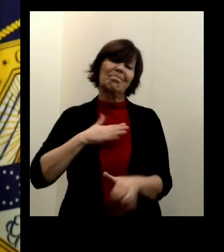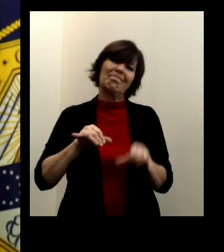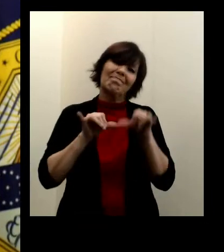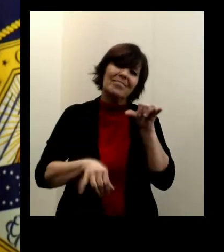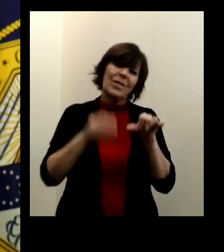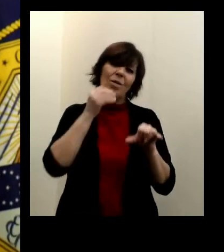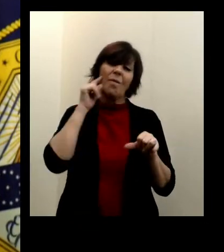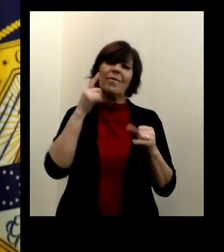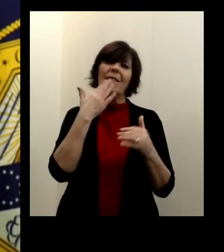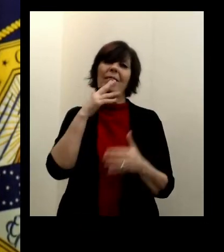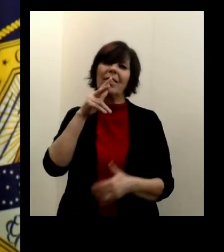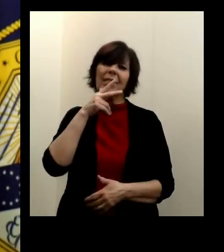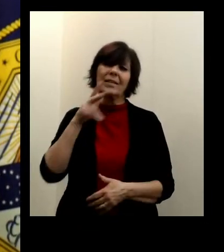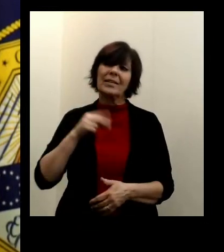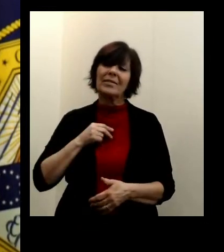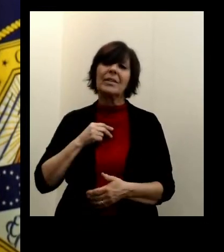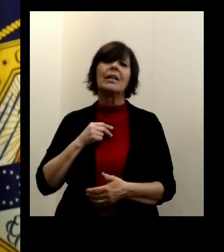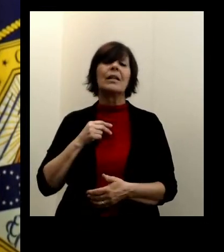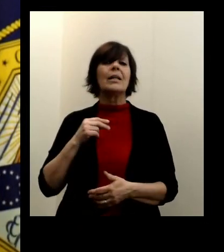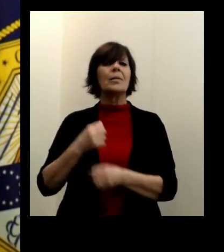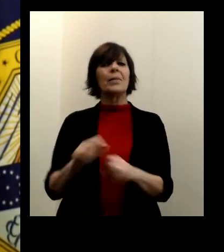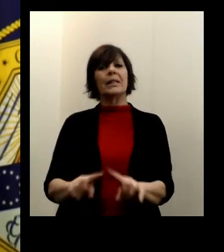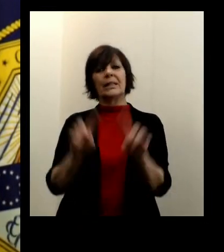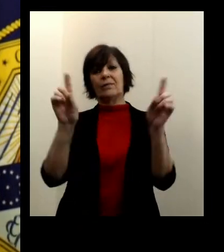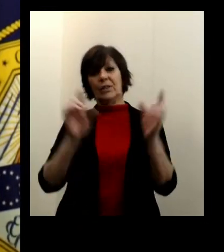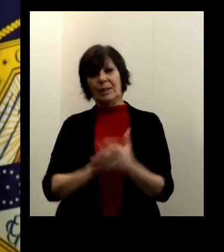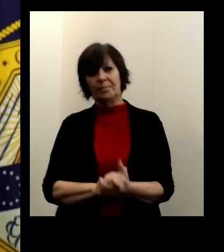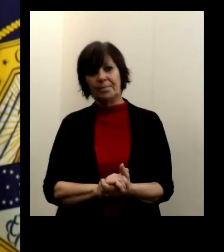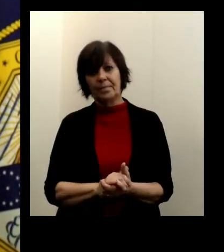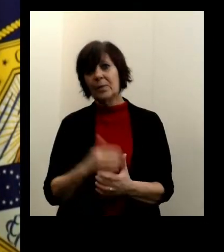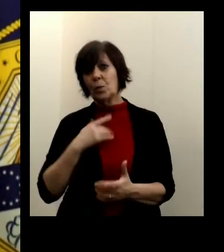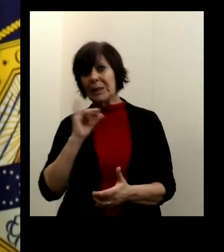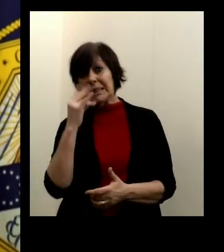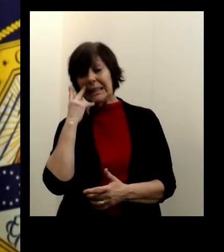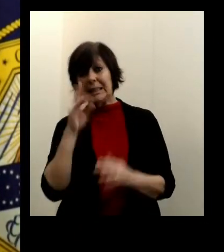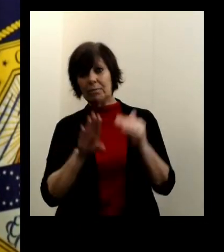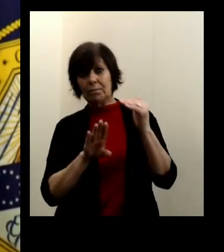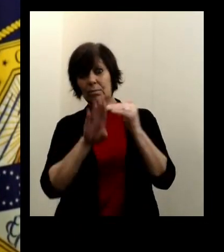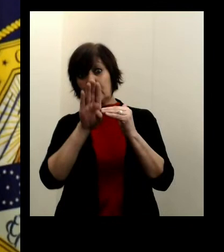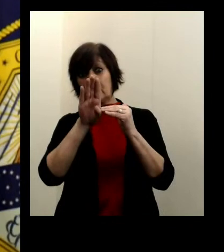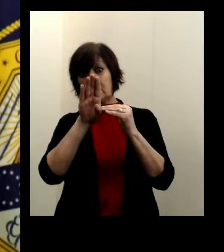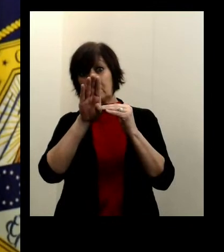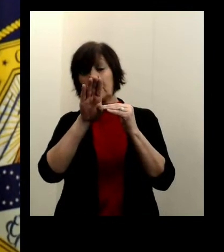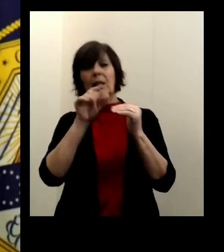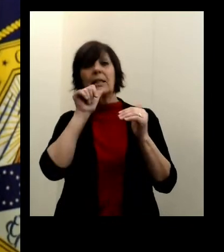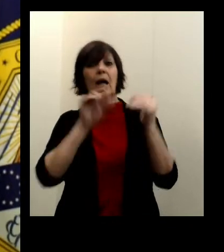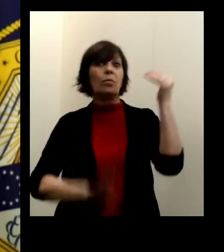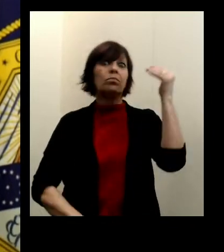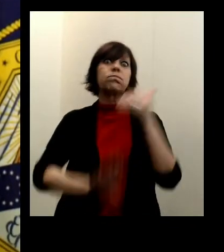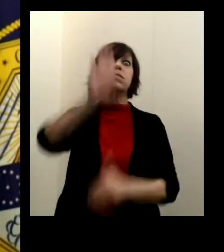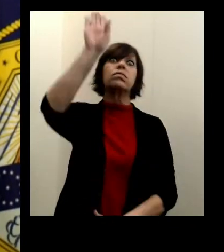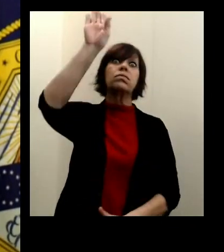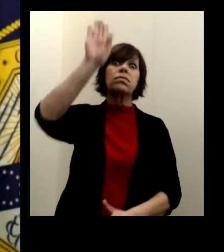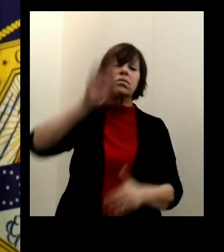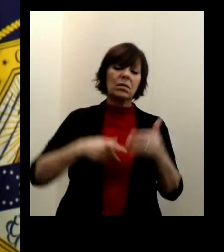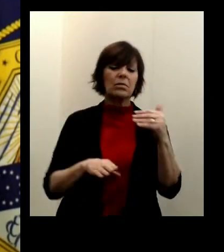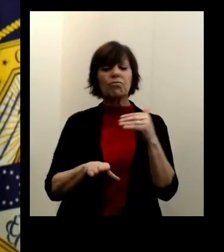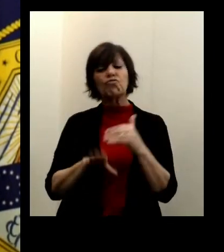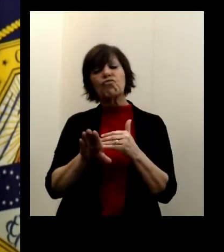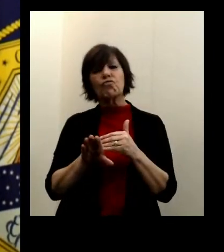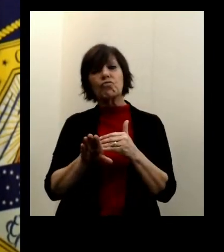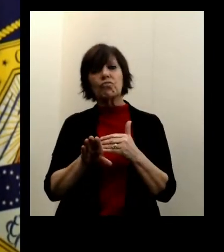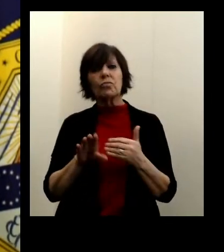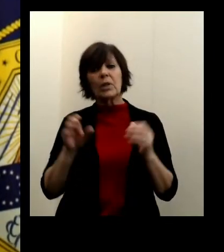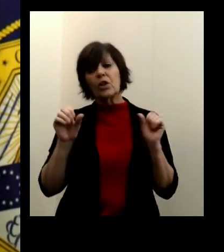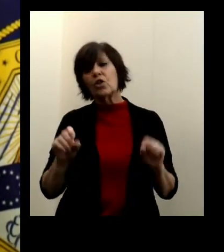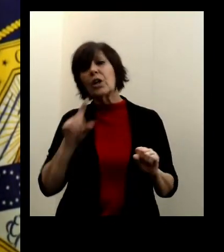Thanksgiving. It made a difference. We did see a spike. It wasn't as bad as it could have been, or truthfully as bad as we're